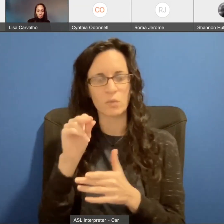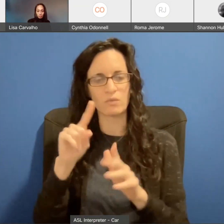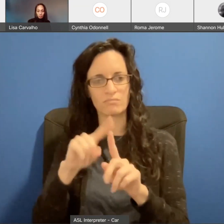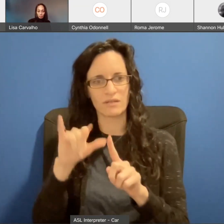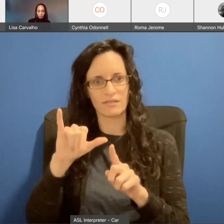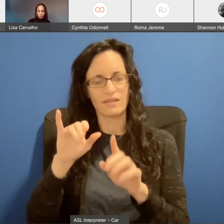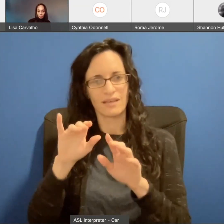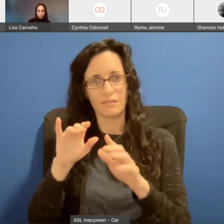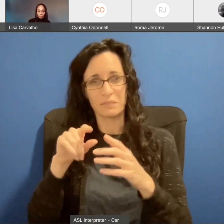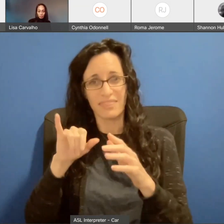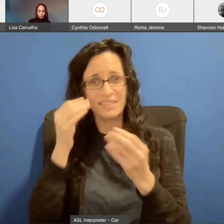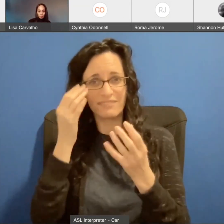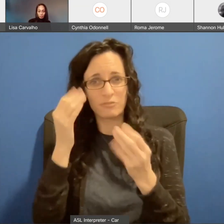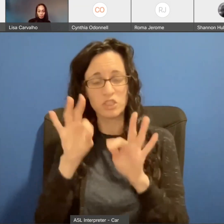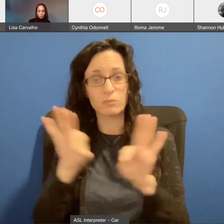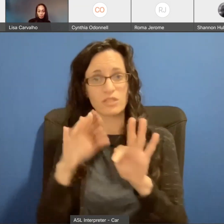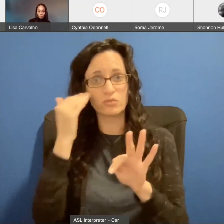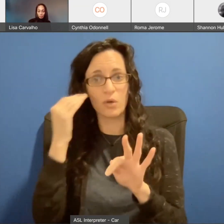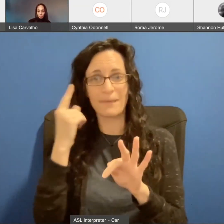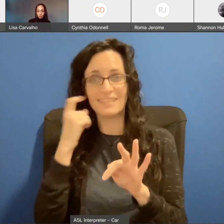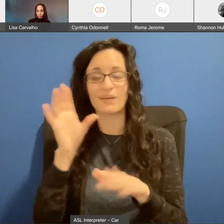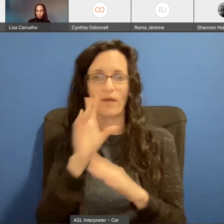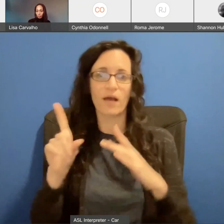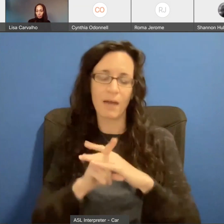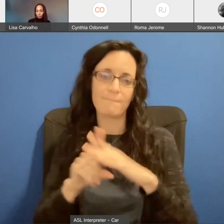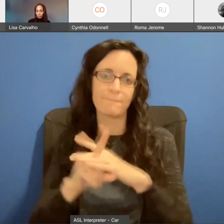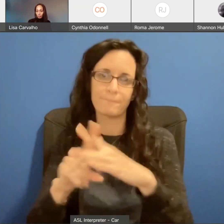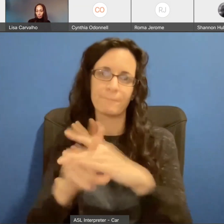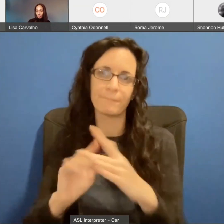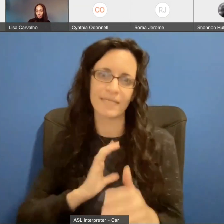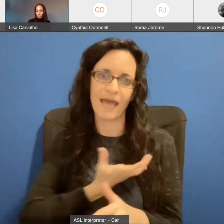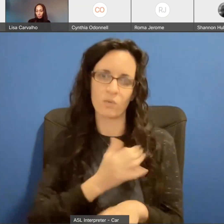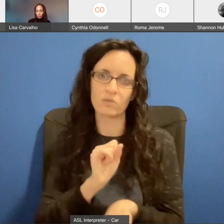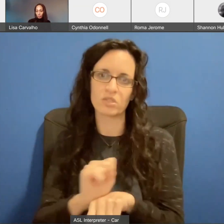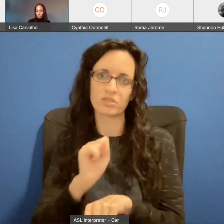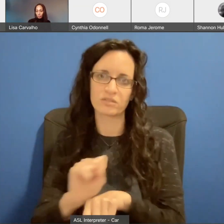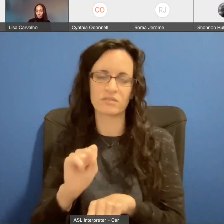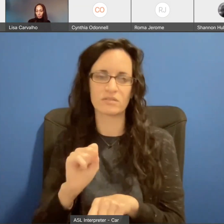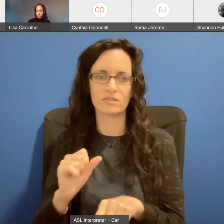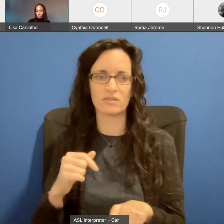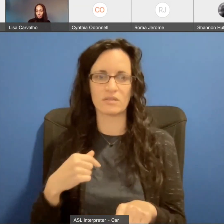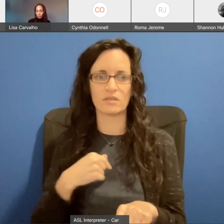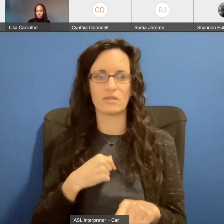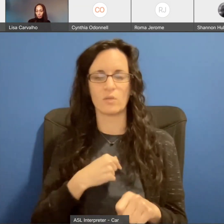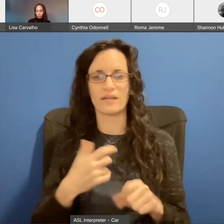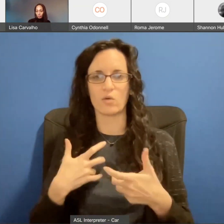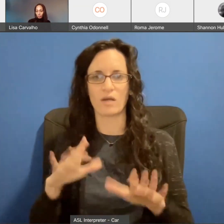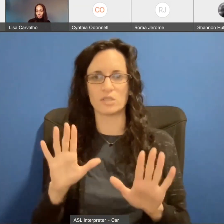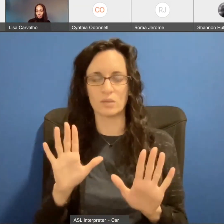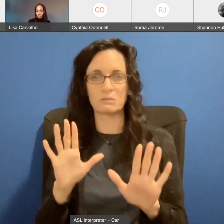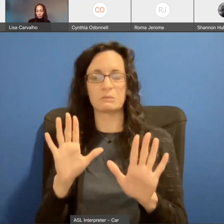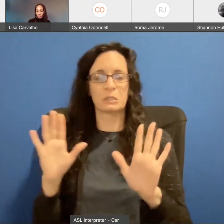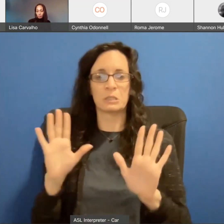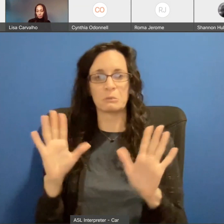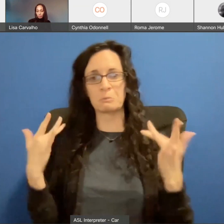we need to know because this stuff comes up, right? It comes up in our work. And we don't want to give the message like, oops, sorry, that's not my department.